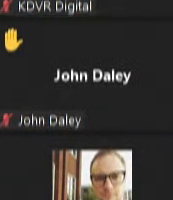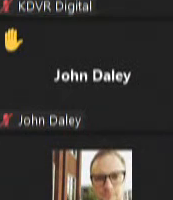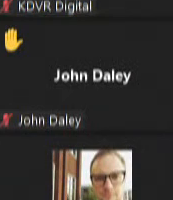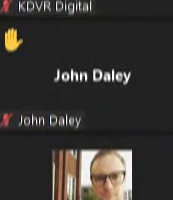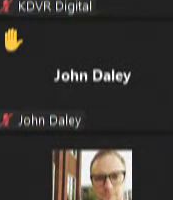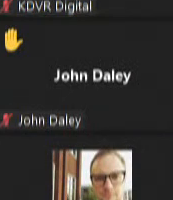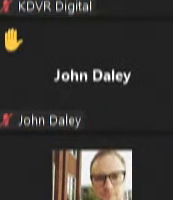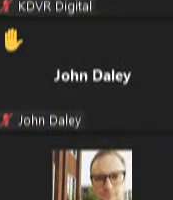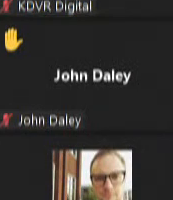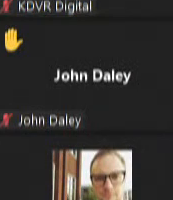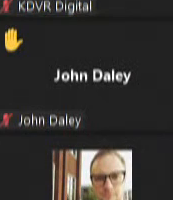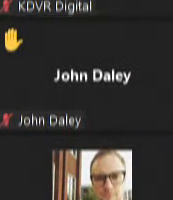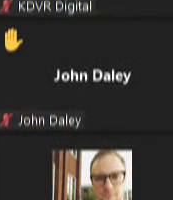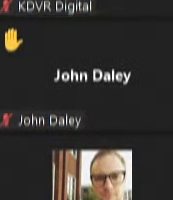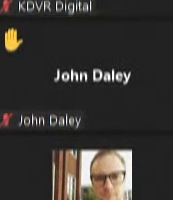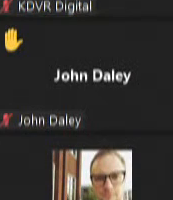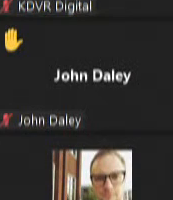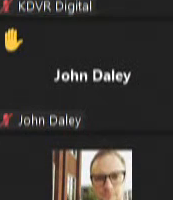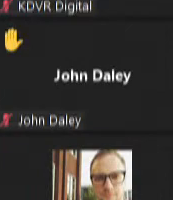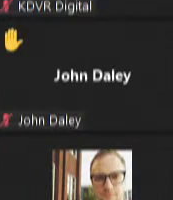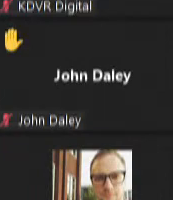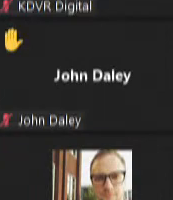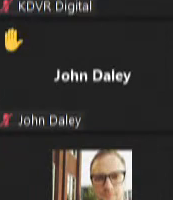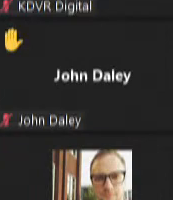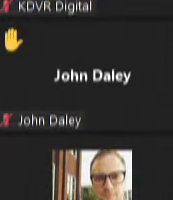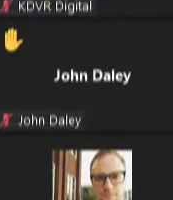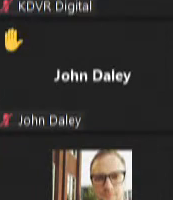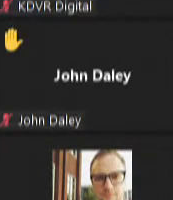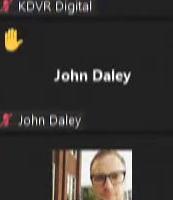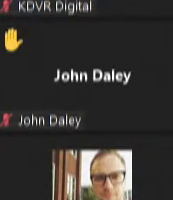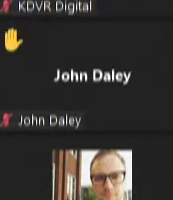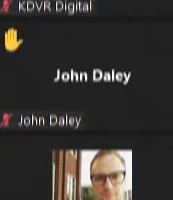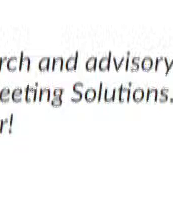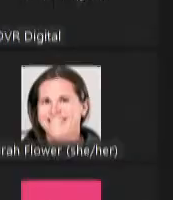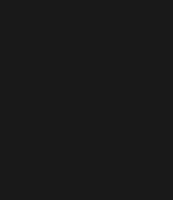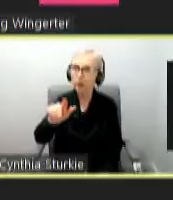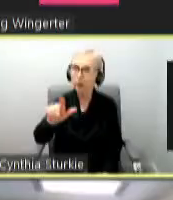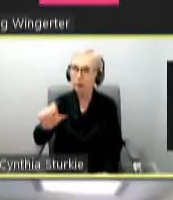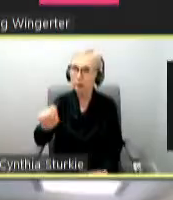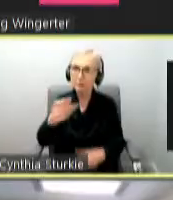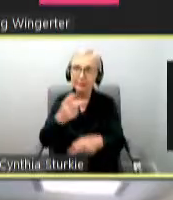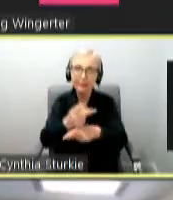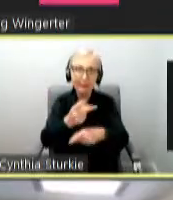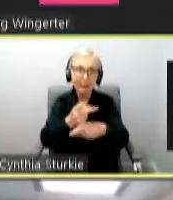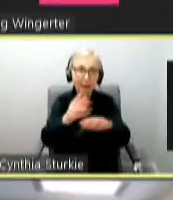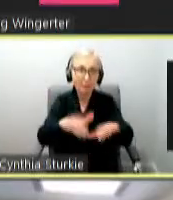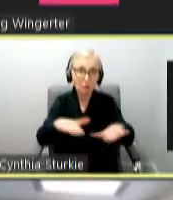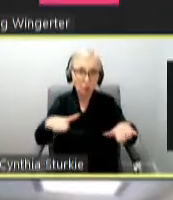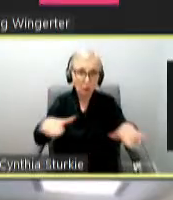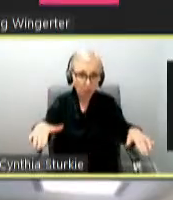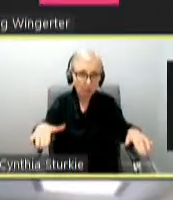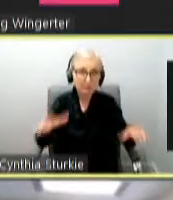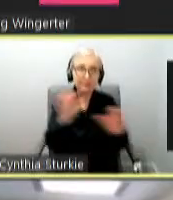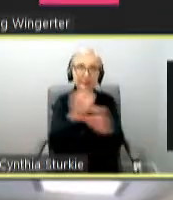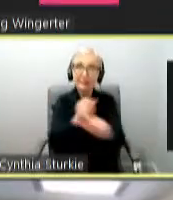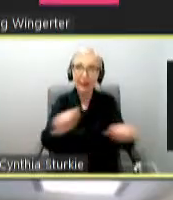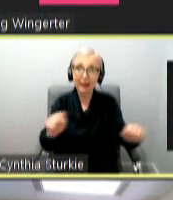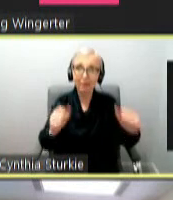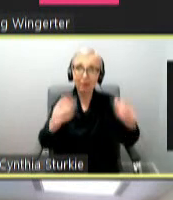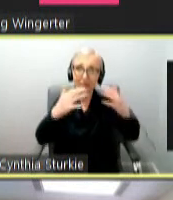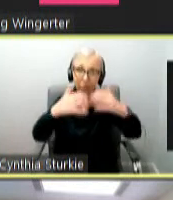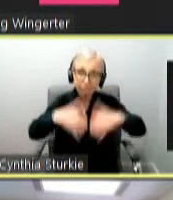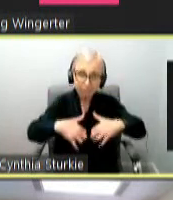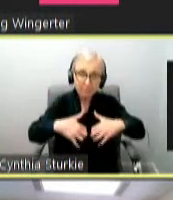raise concerns that some of the protocols that have kept children safe are breaking down. And I'm curious,